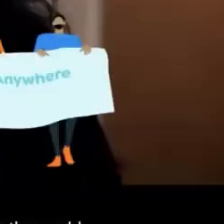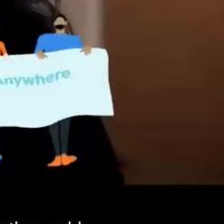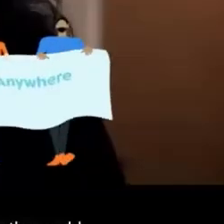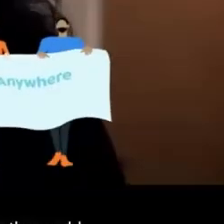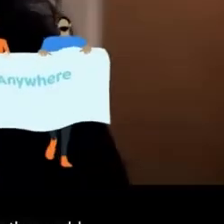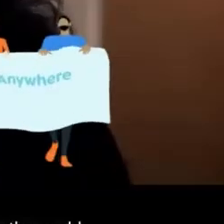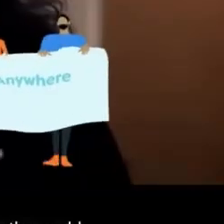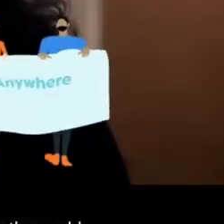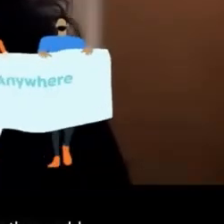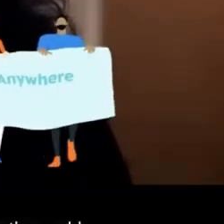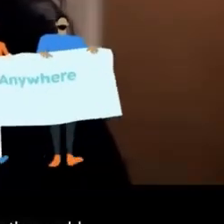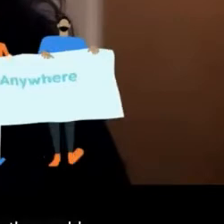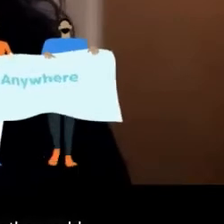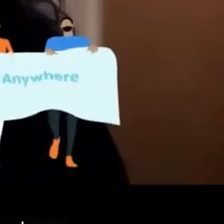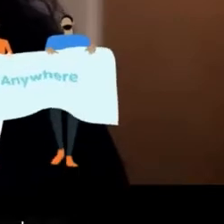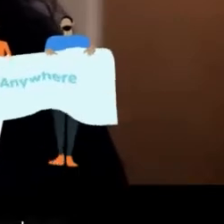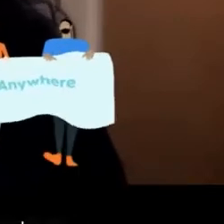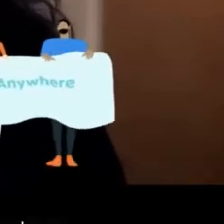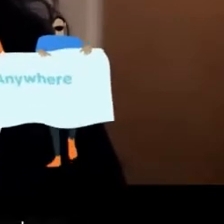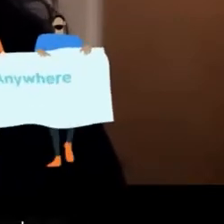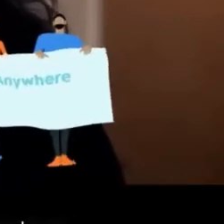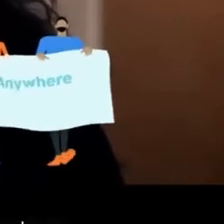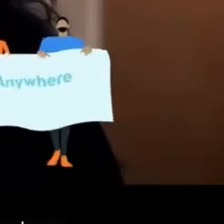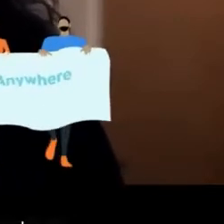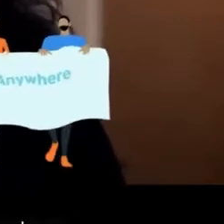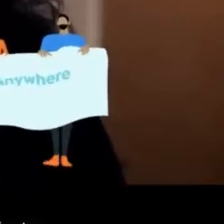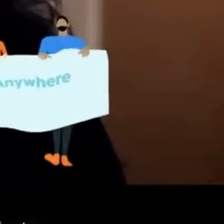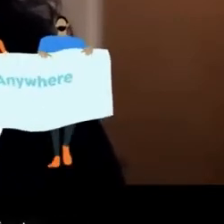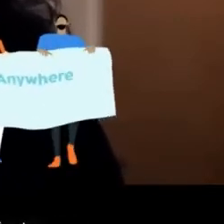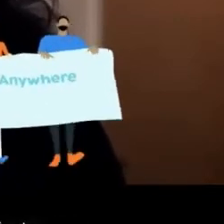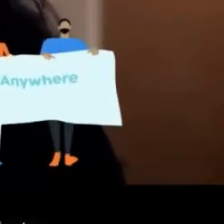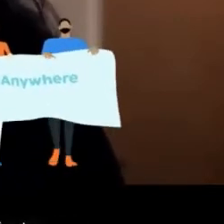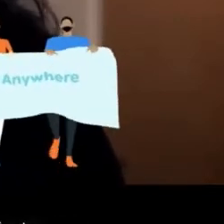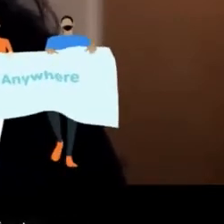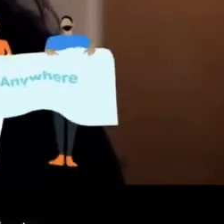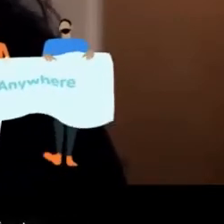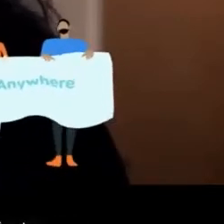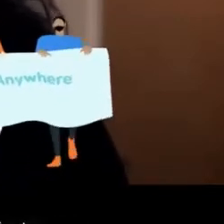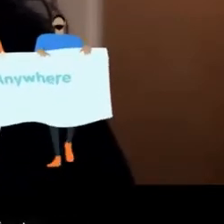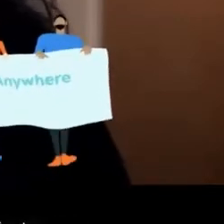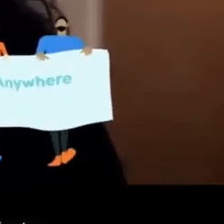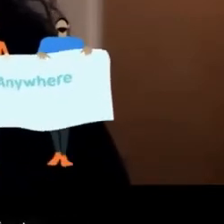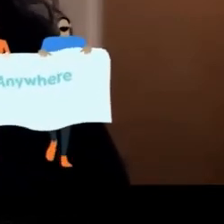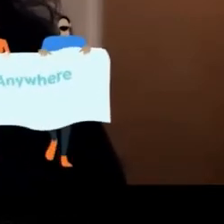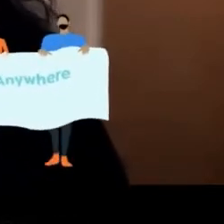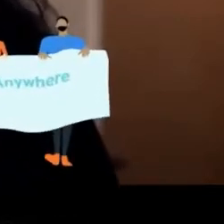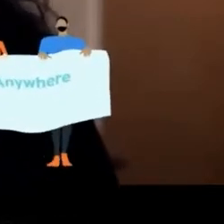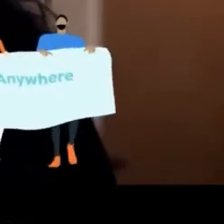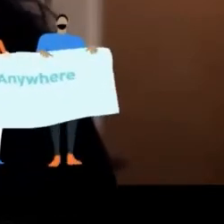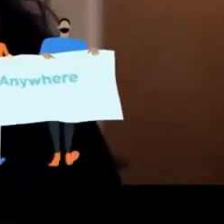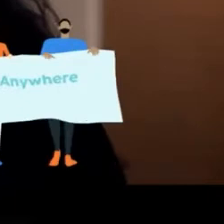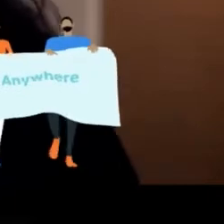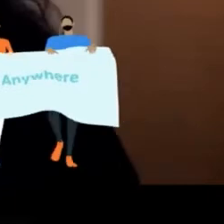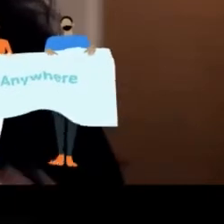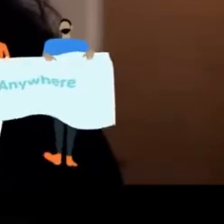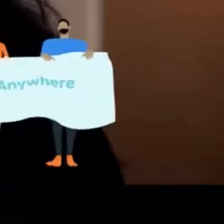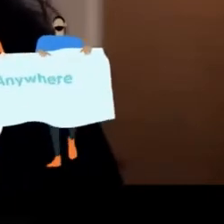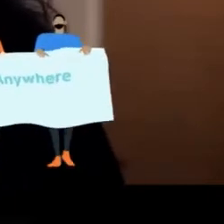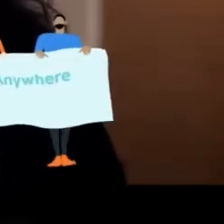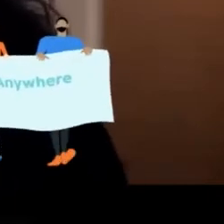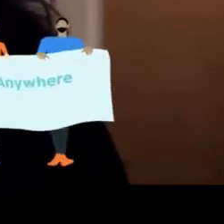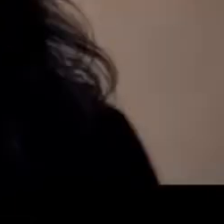What if communities all over the world stand up for themselves and say, no more fossil fuel projects, not here,